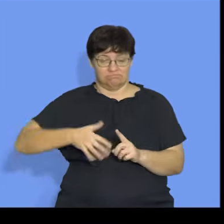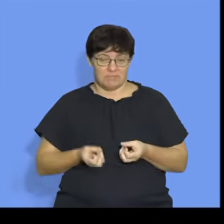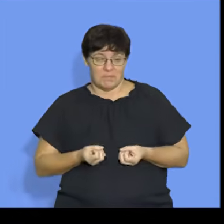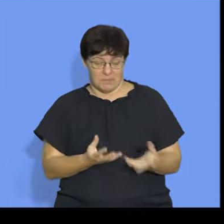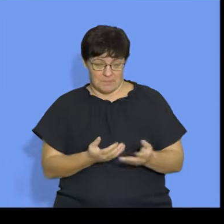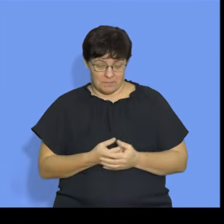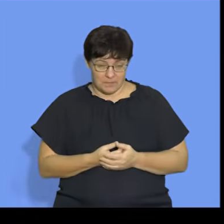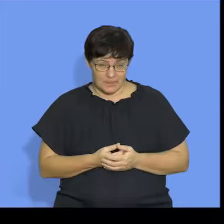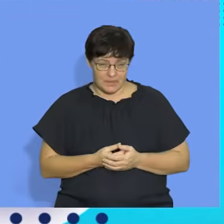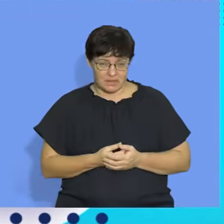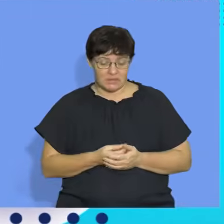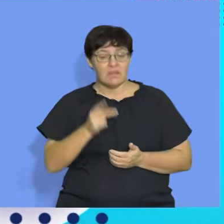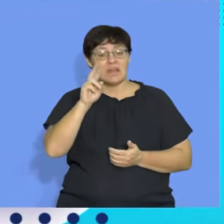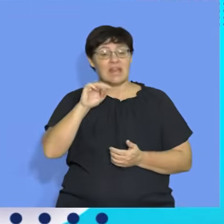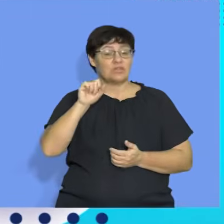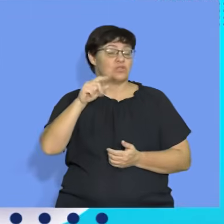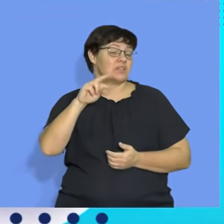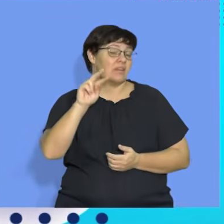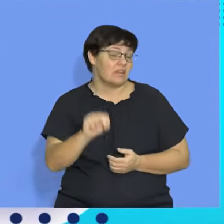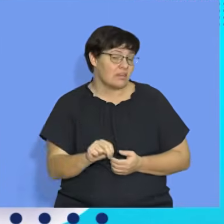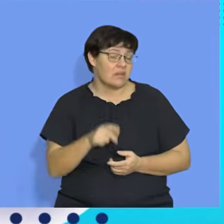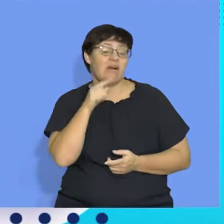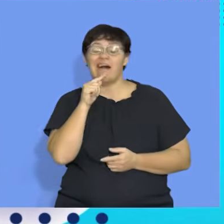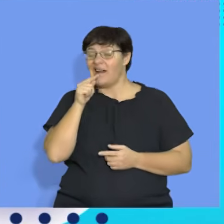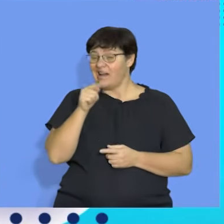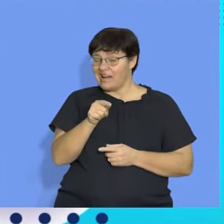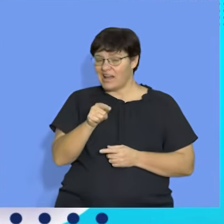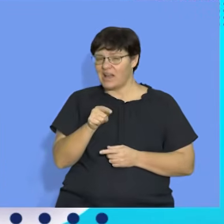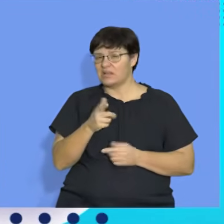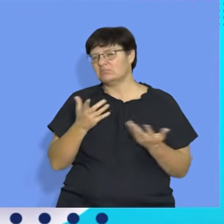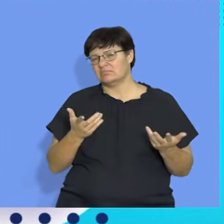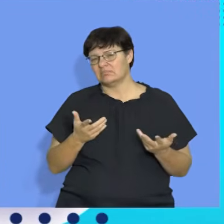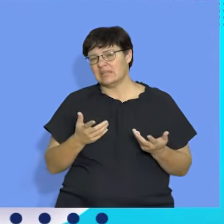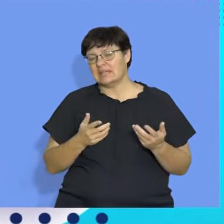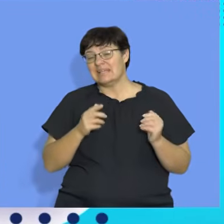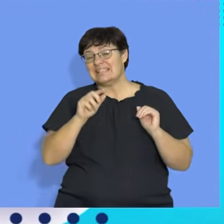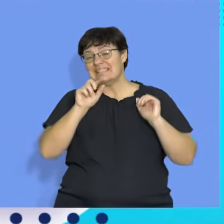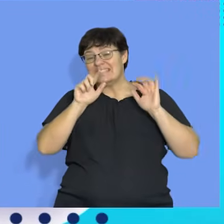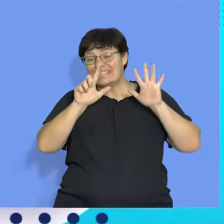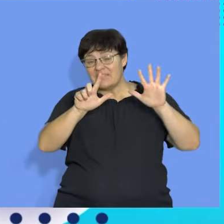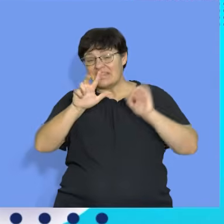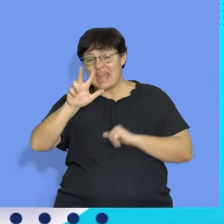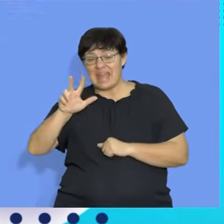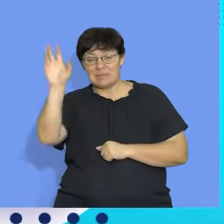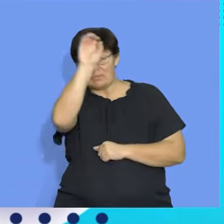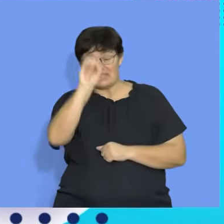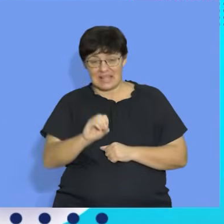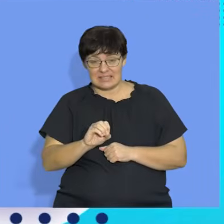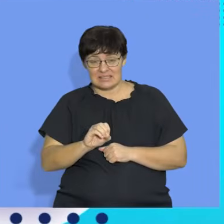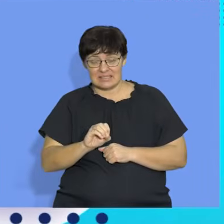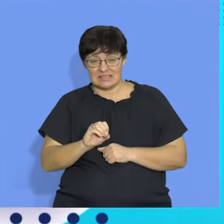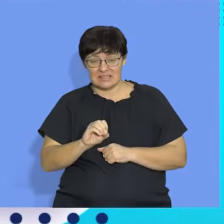it comes to nitrogen, right, nitrogen, guys, is approximately 78% of the Earth's